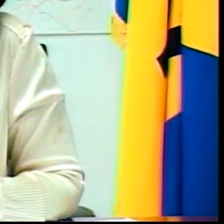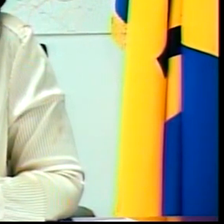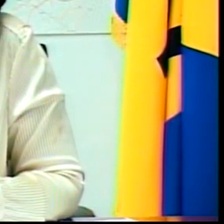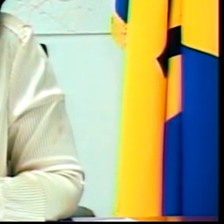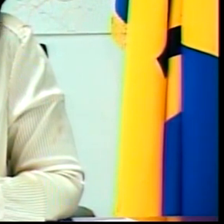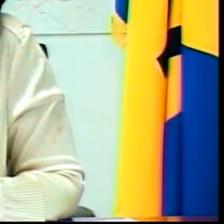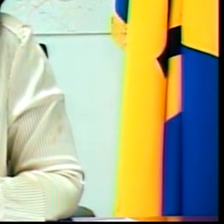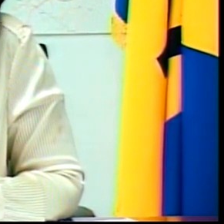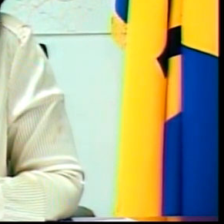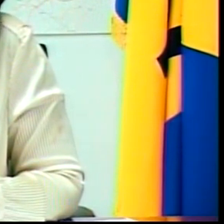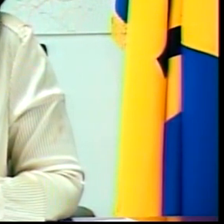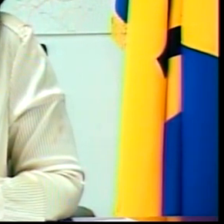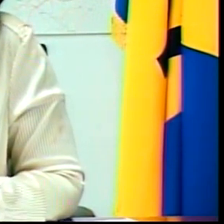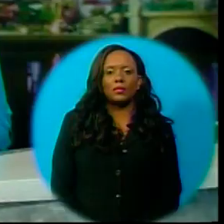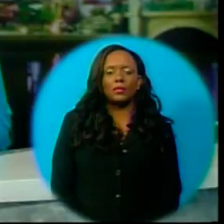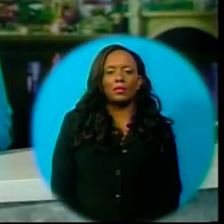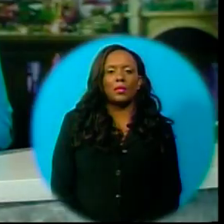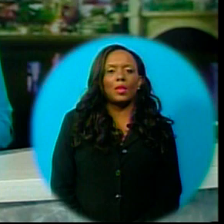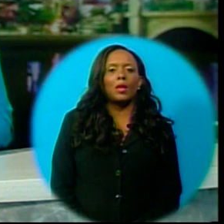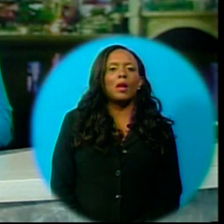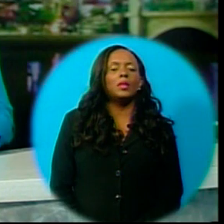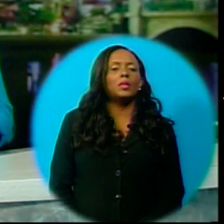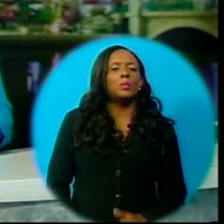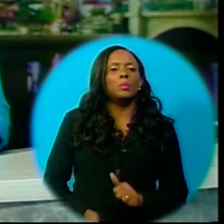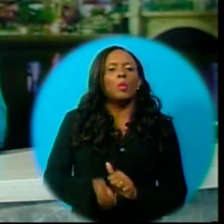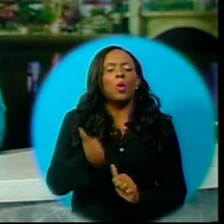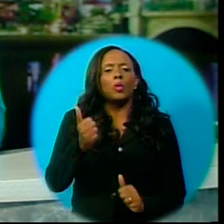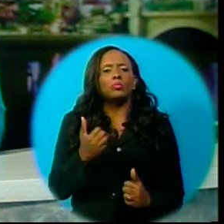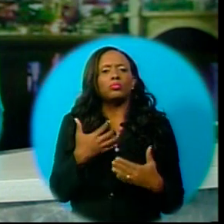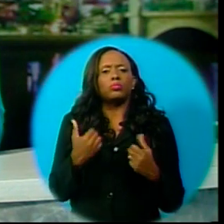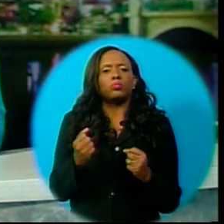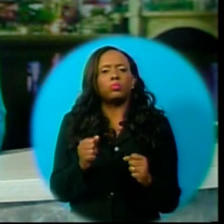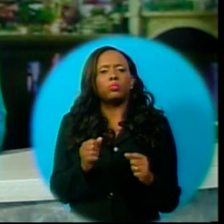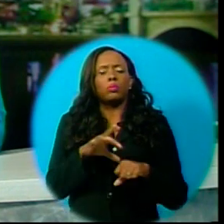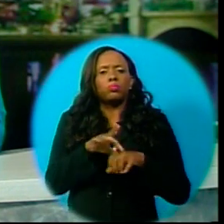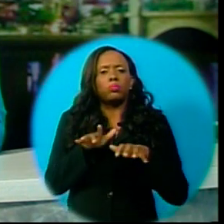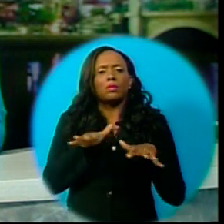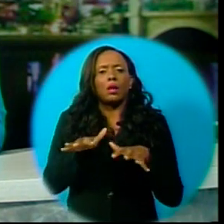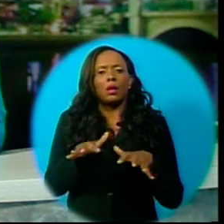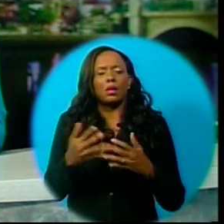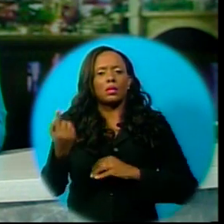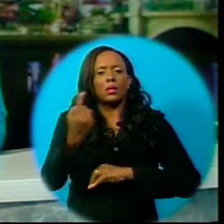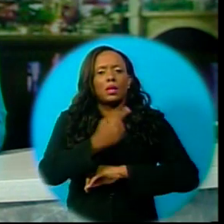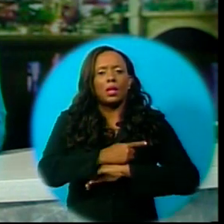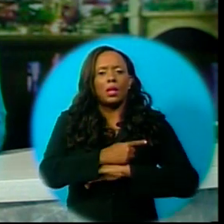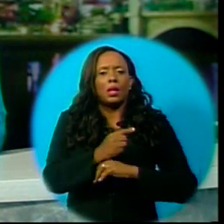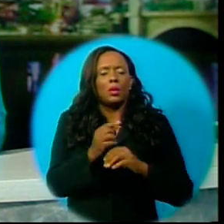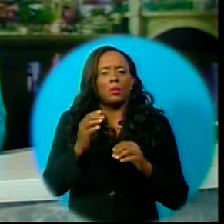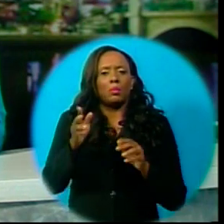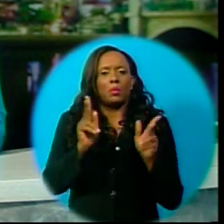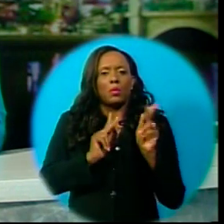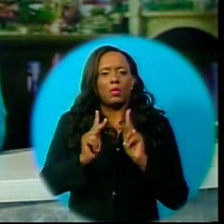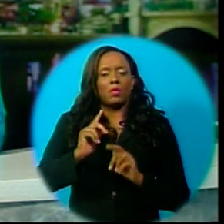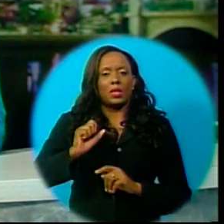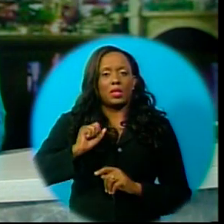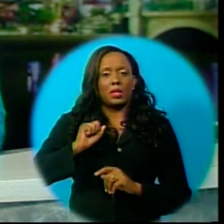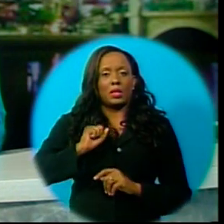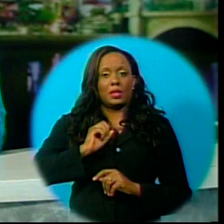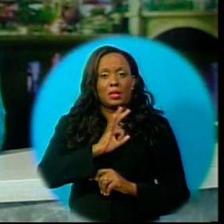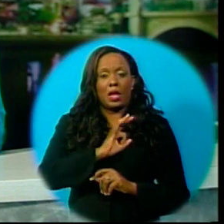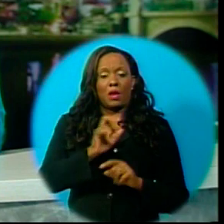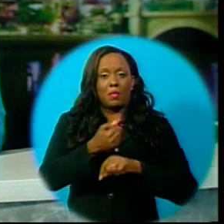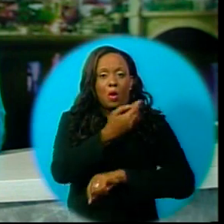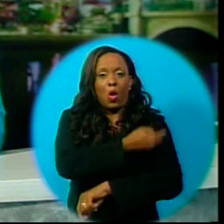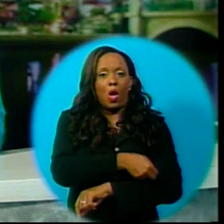of aftershocks. The most significant earthquake today caused an evacuation of staff on the ground floor at the